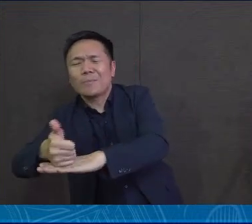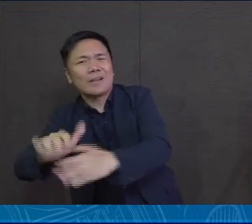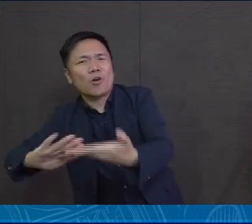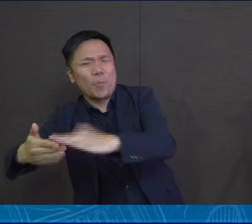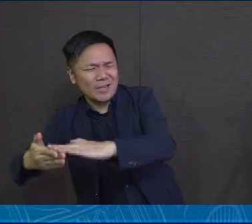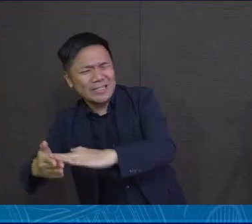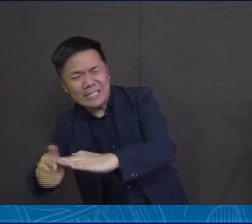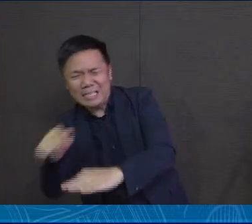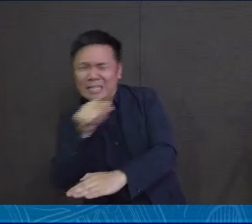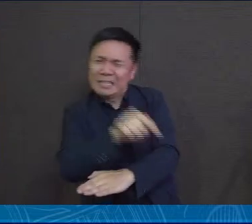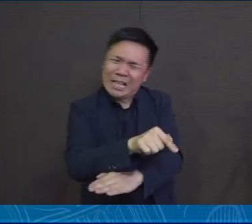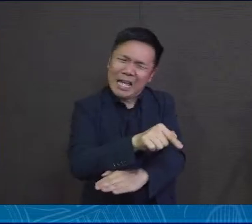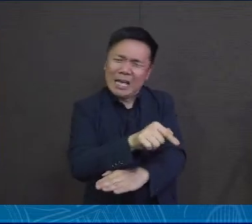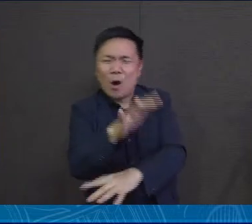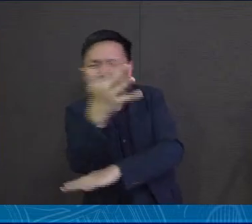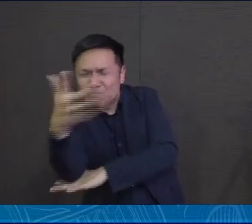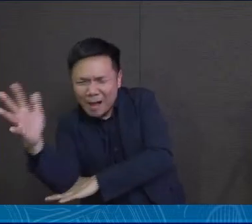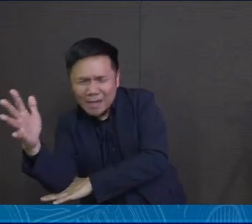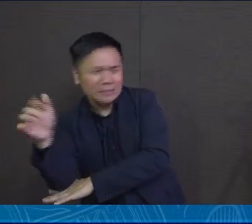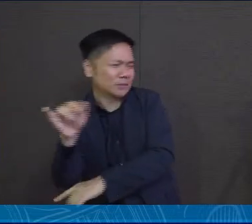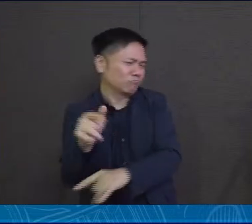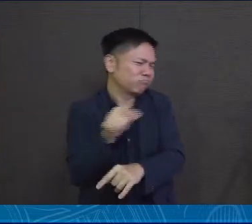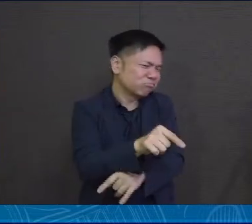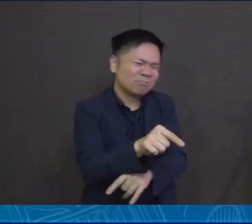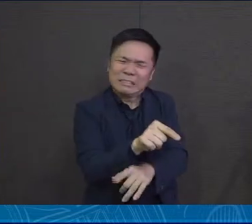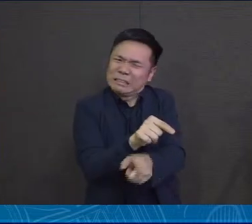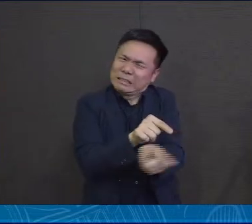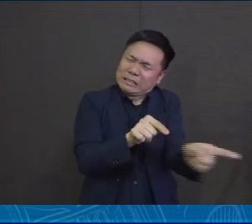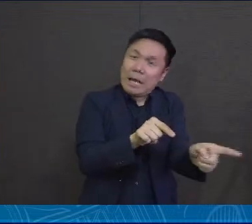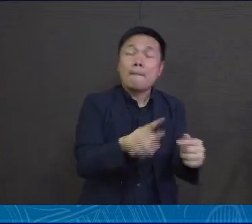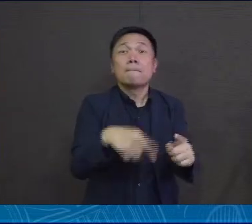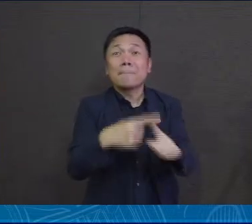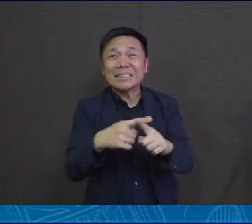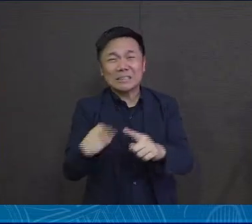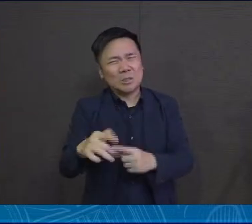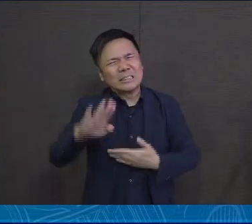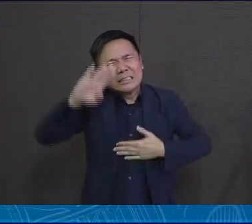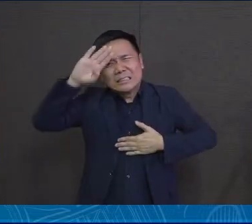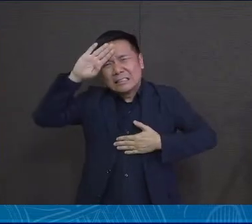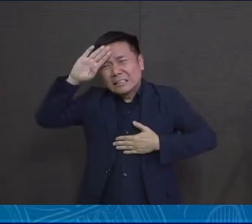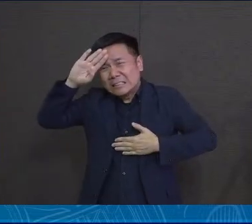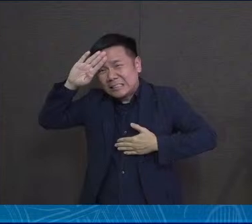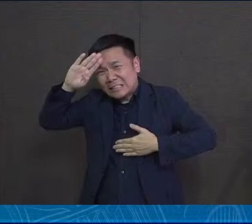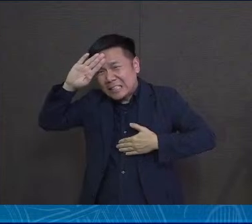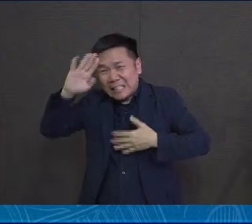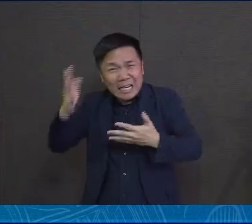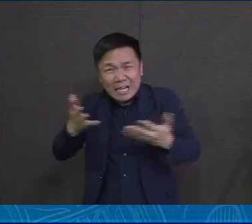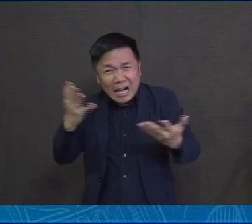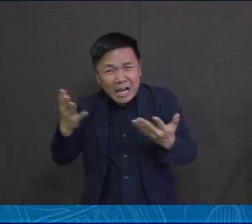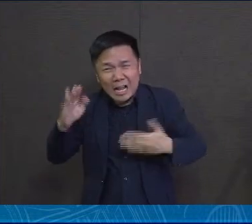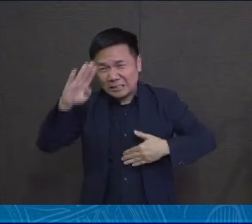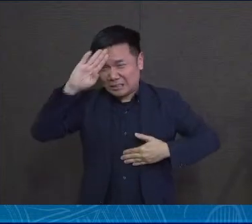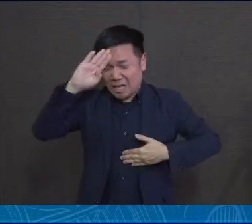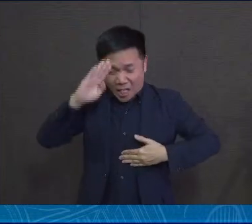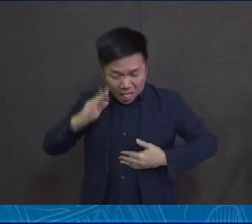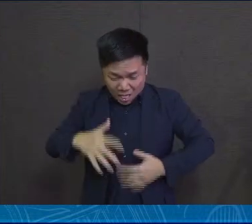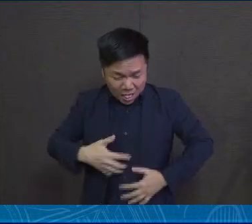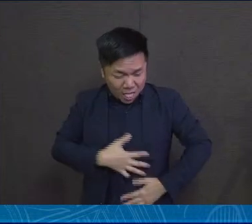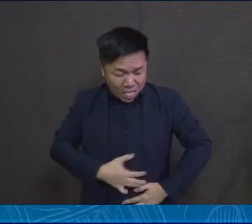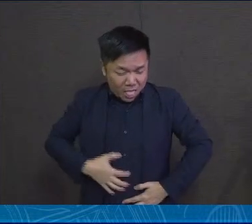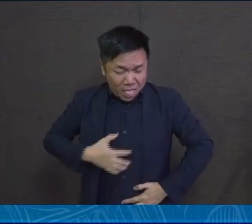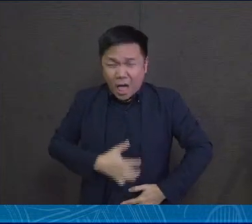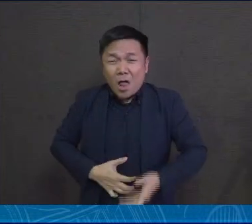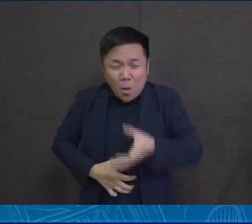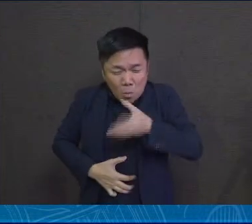And we also look at pathogens, because one of the things that we need to look at is where do we prioritize public health and social